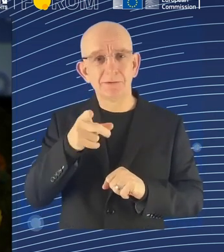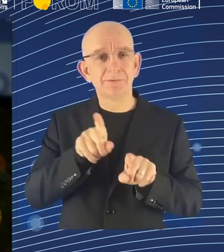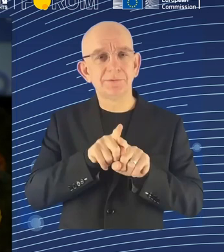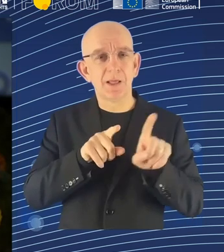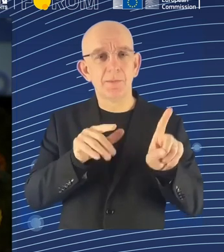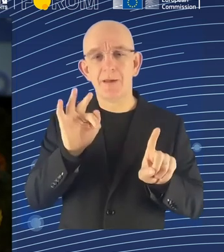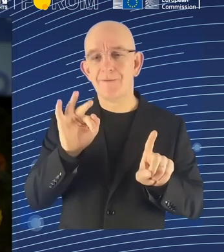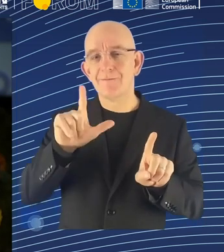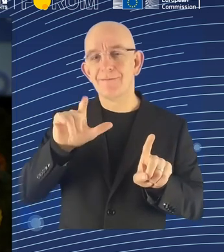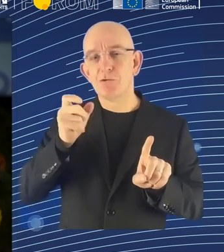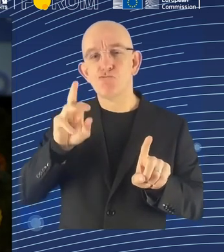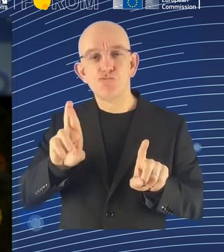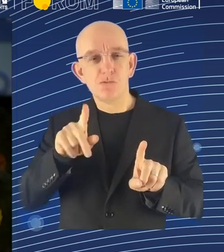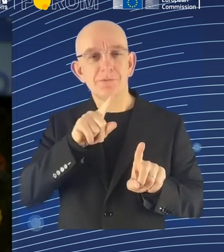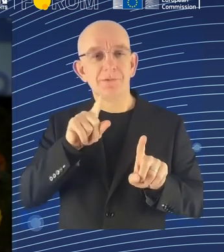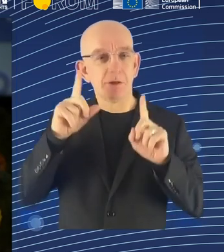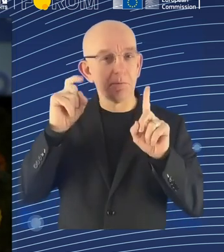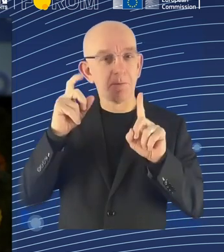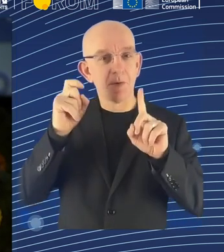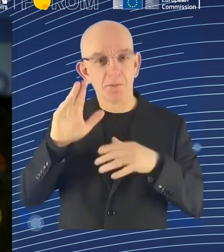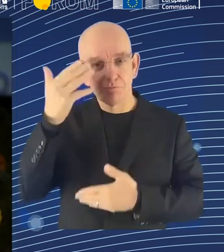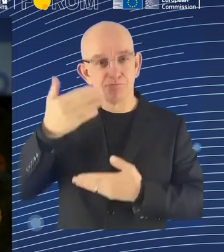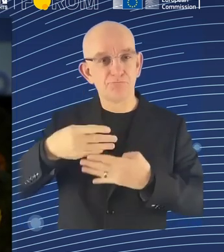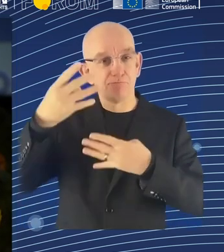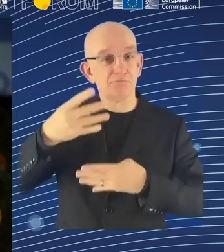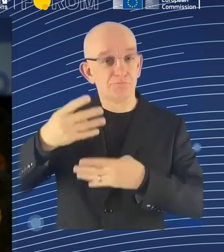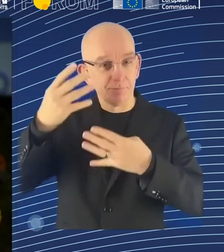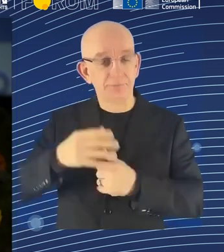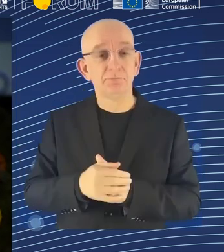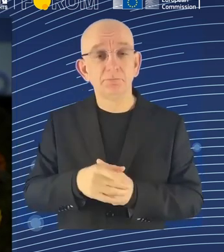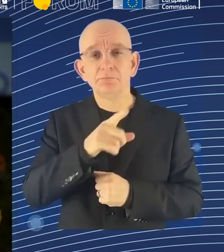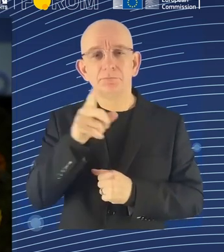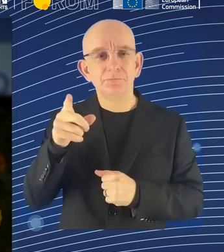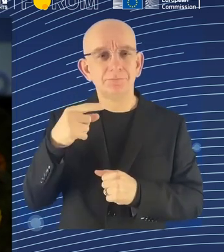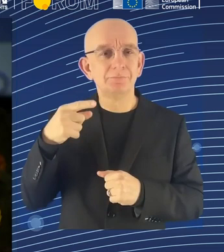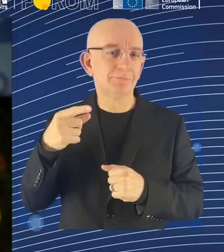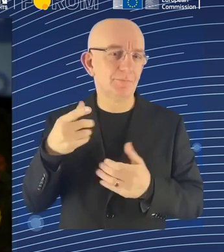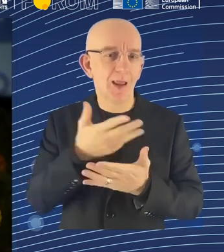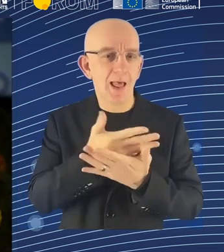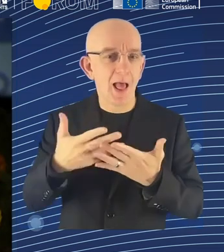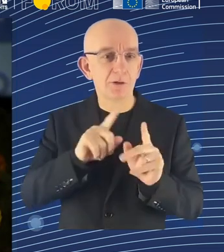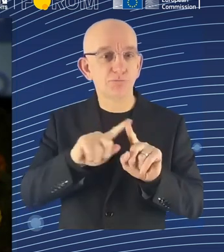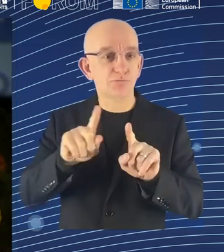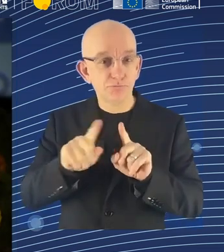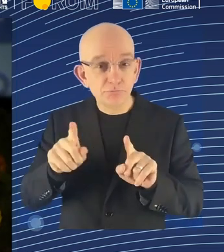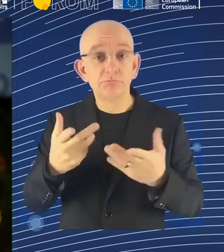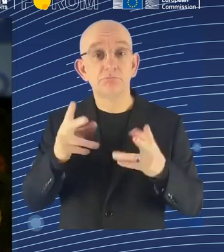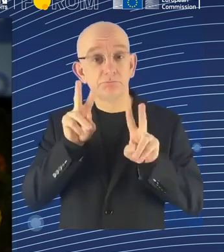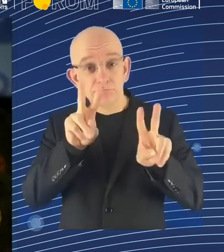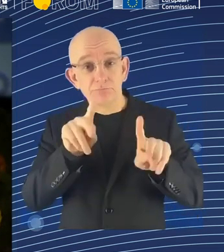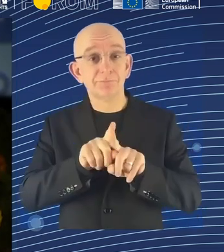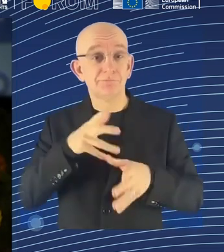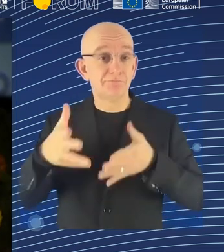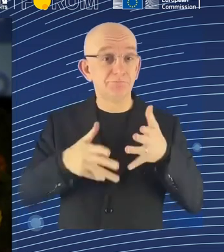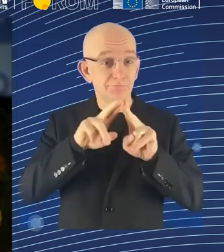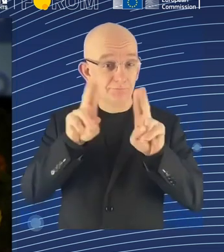international signed language, a velotypist provides subtitles. The event is hybrid, and participants from all over the world can follow